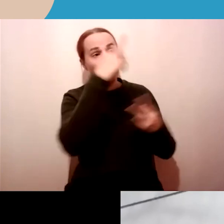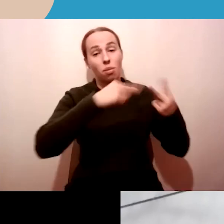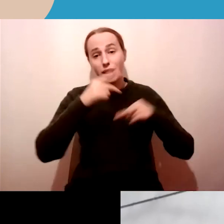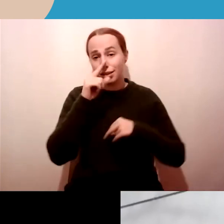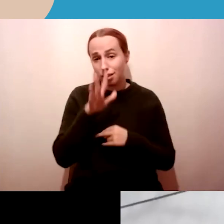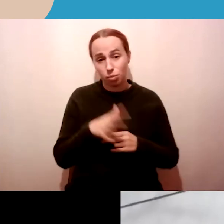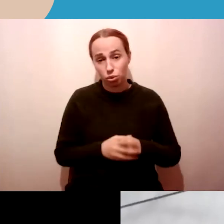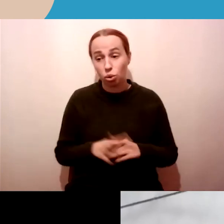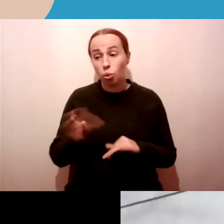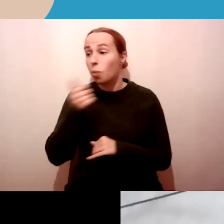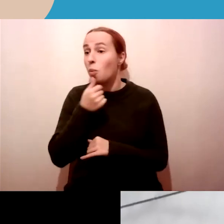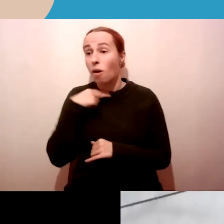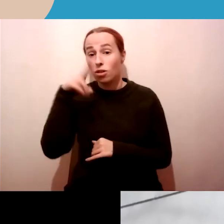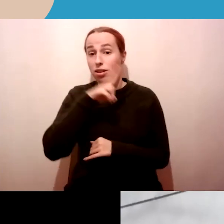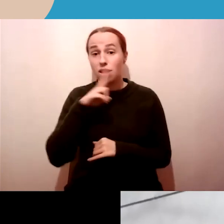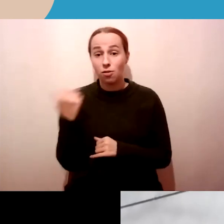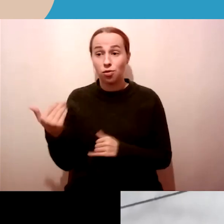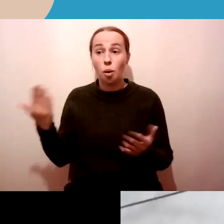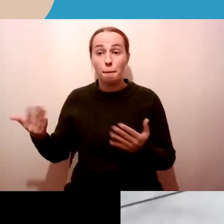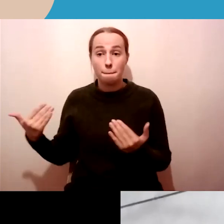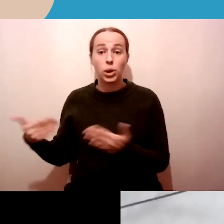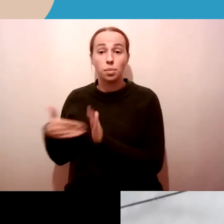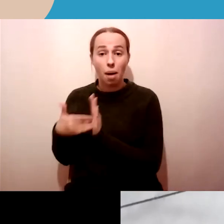their opinion. But